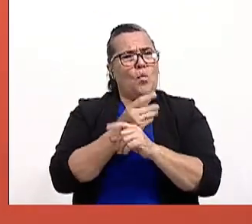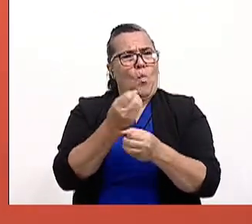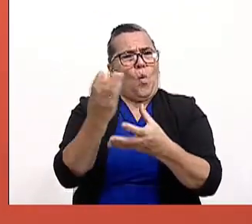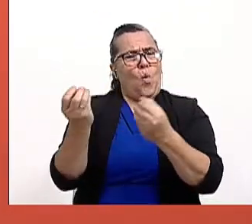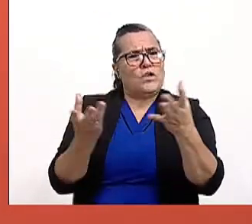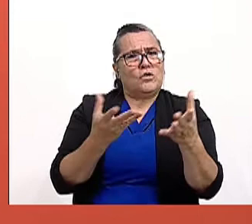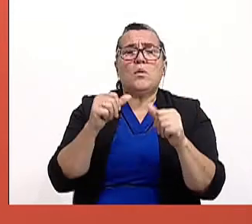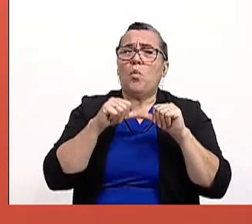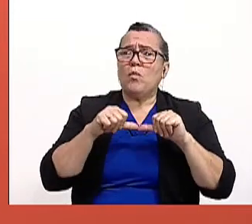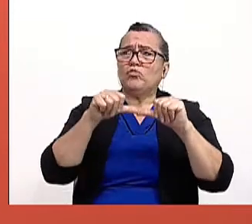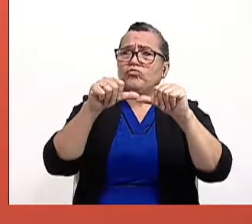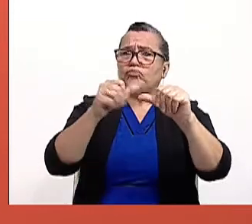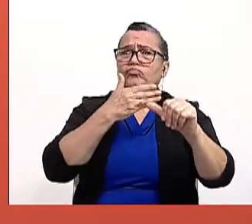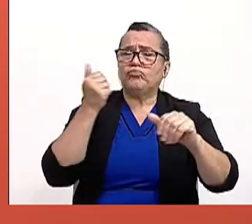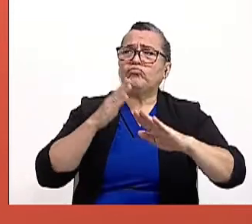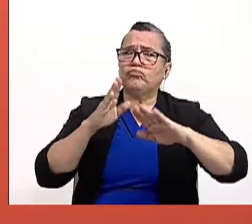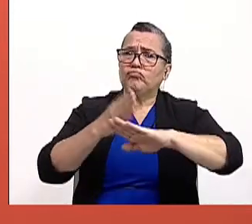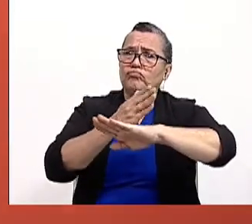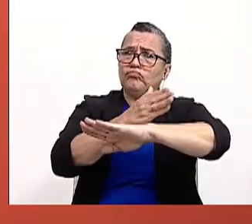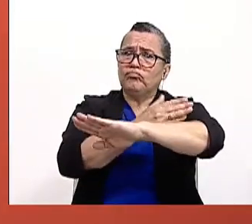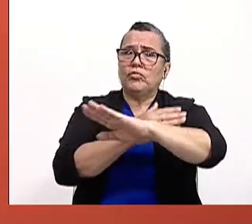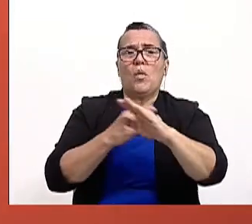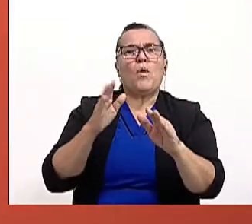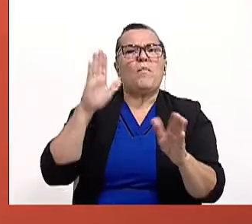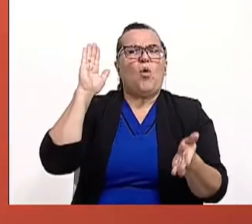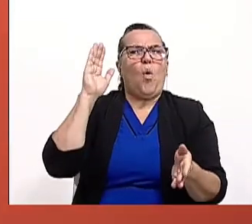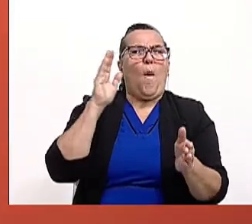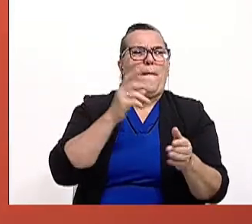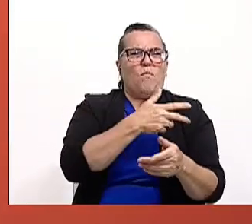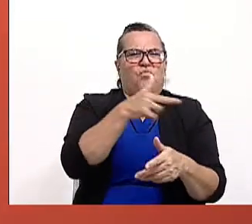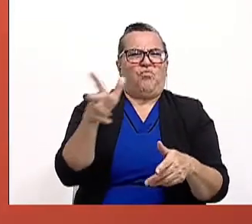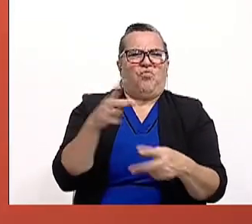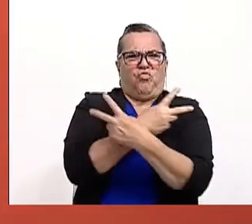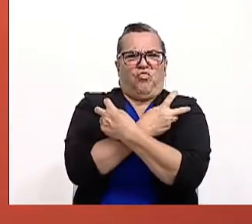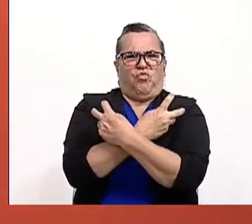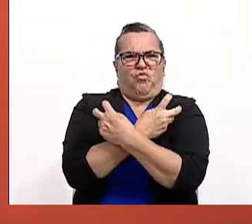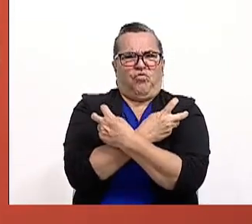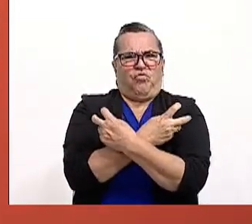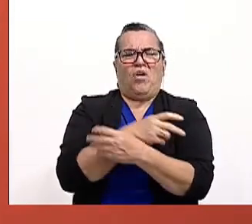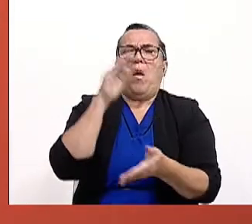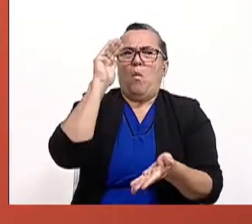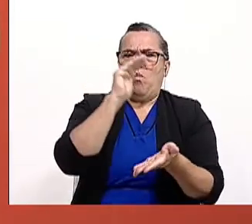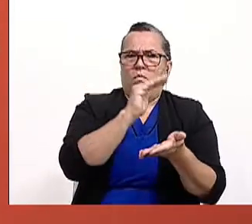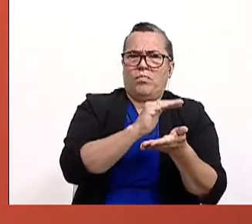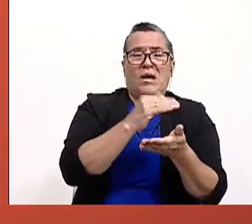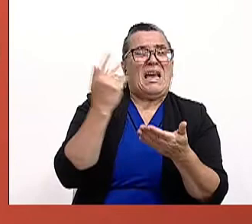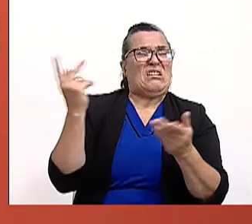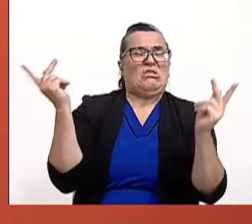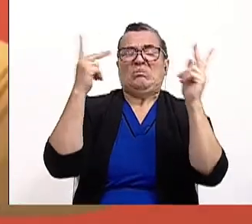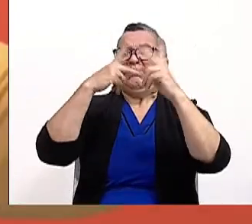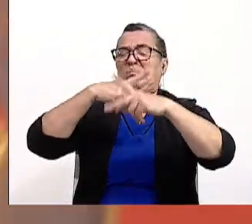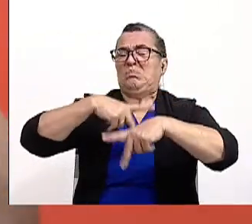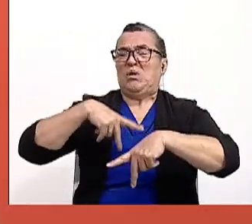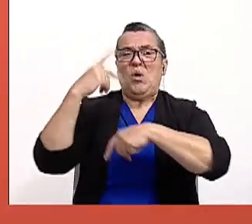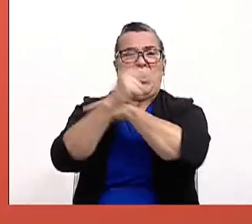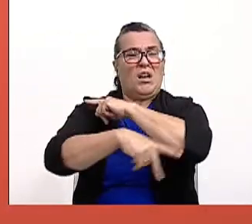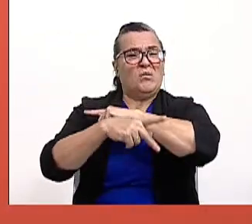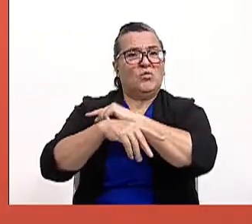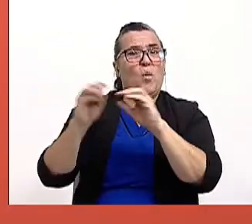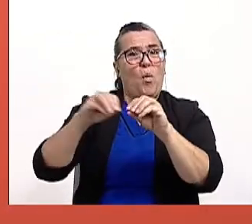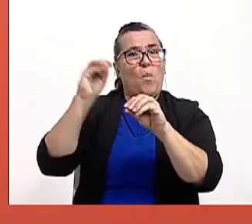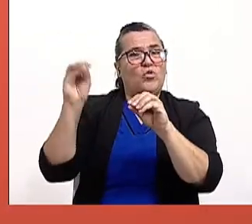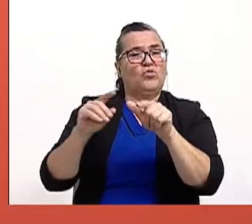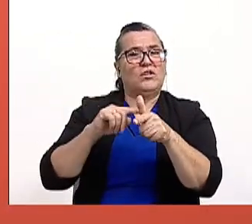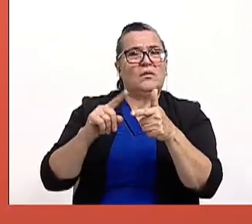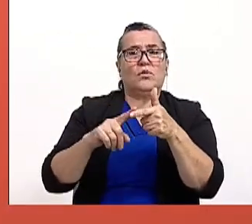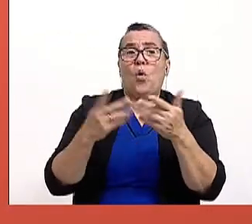continue improving, like our usage of pesticides, which is proportionally one of the highest in the world, or the fact that we